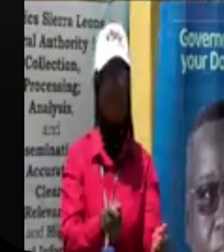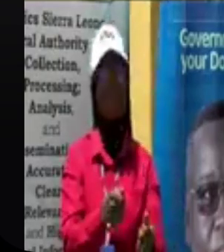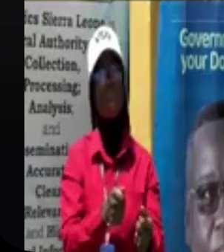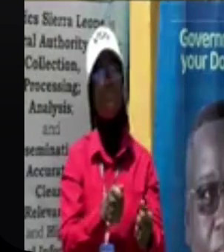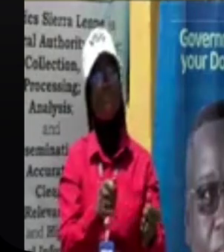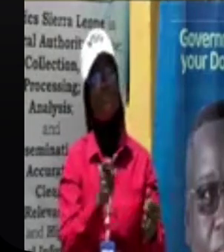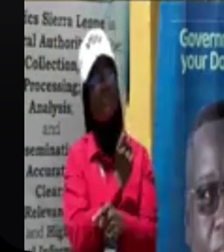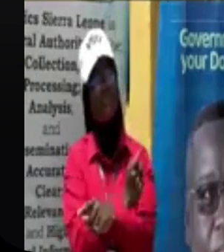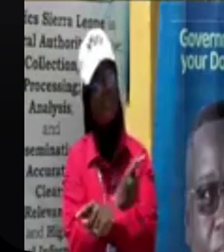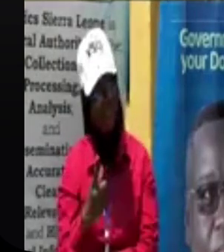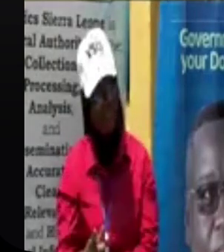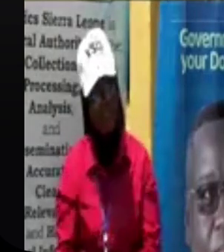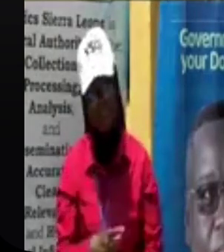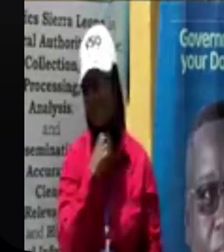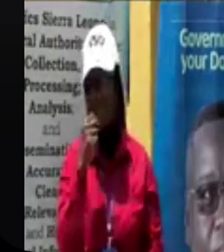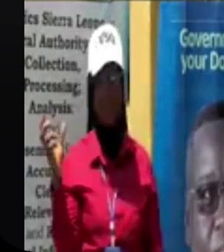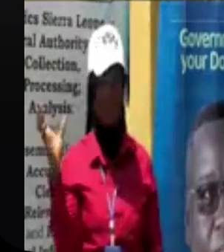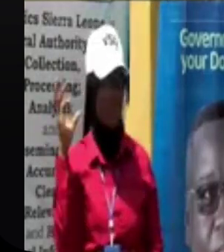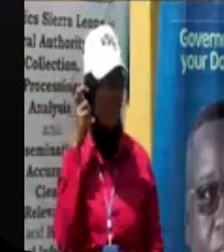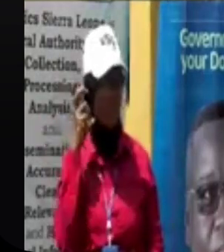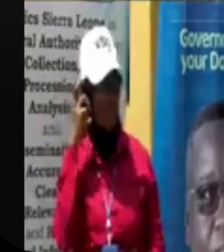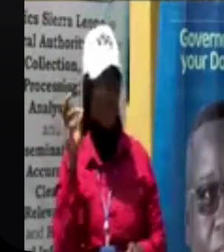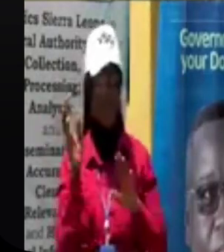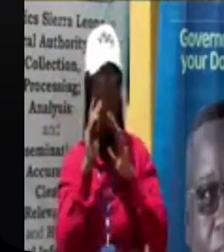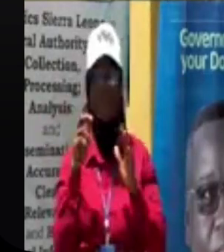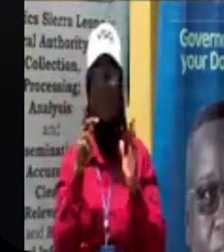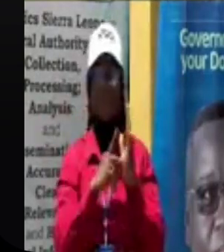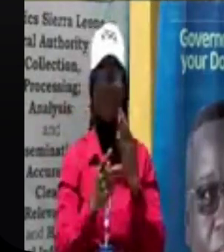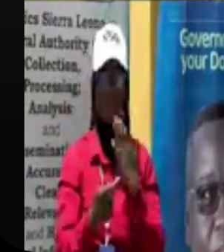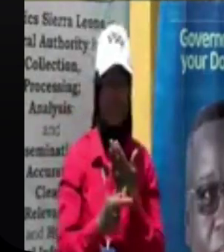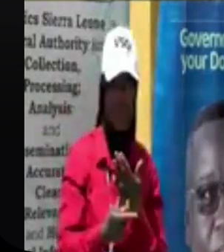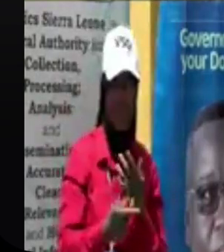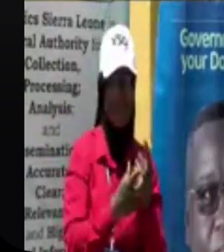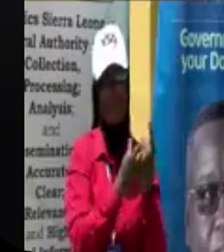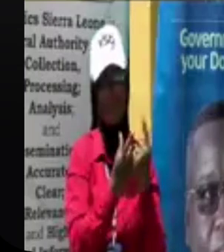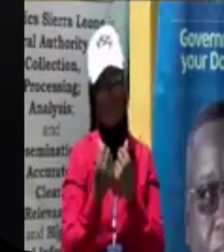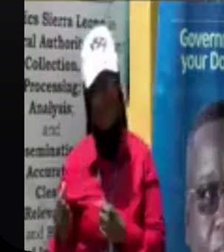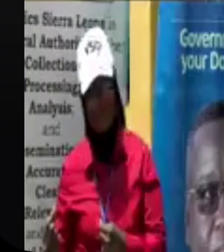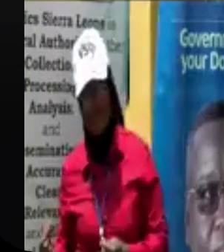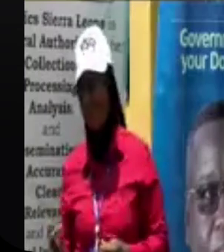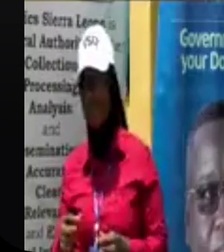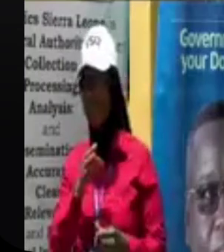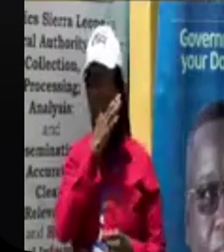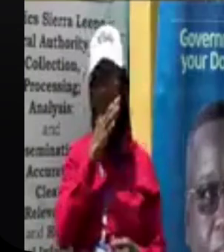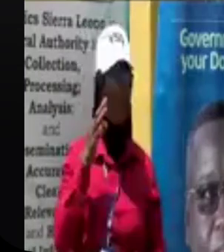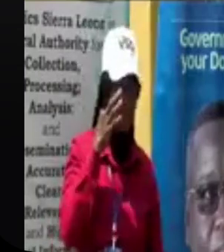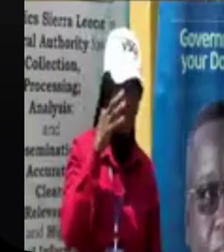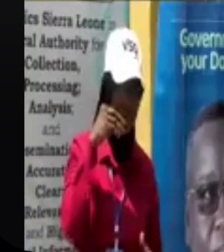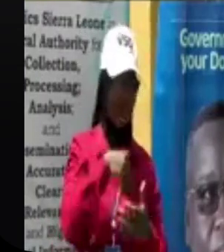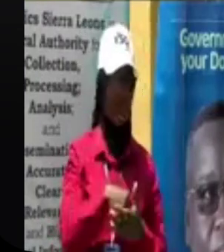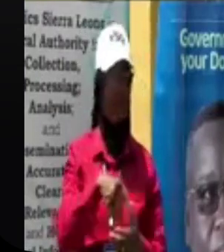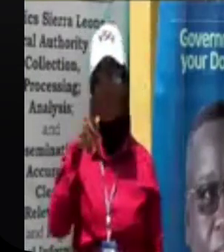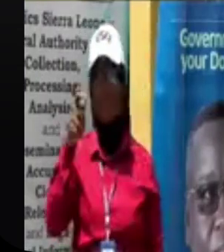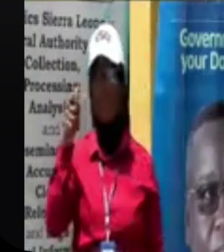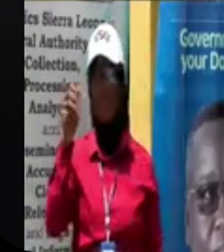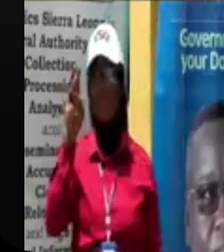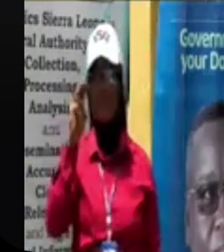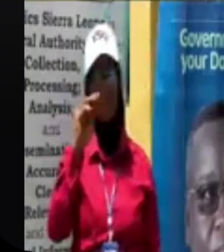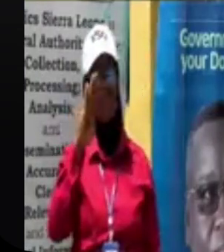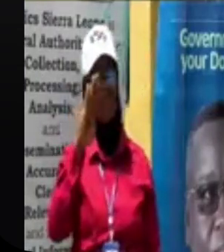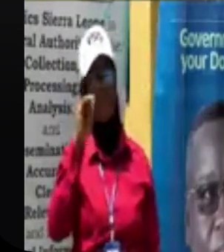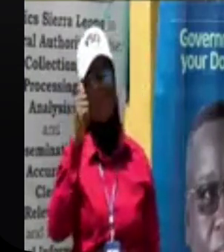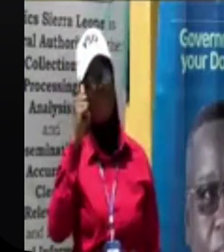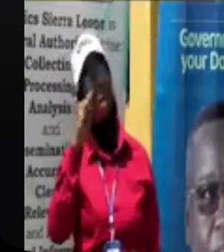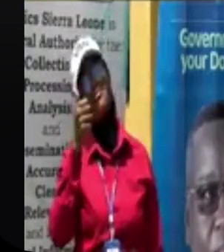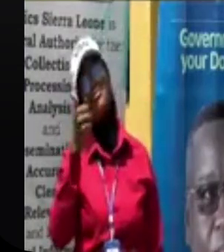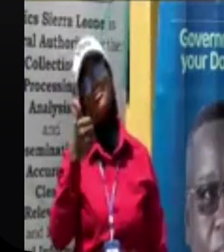know he made mention of a project we get for route agriculture in Kambia district. Like for now,